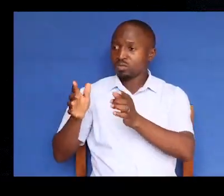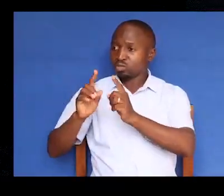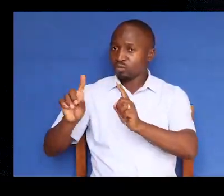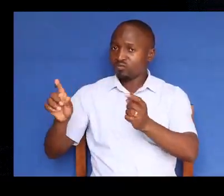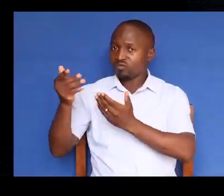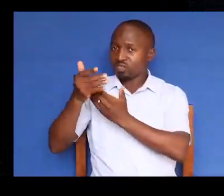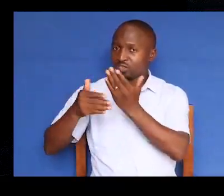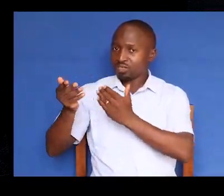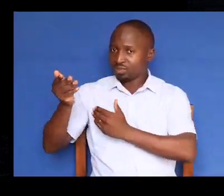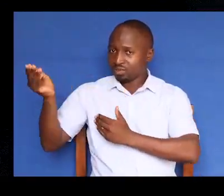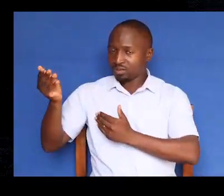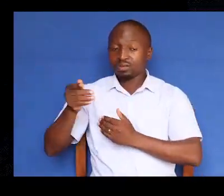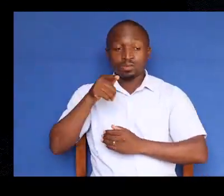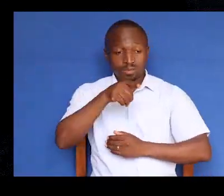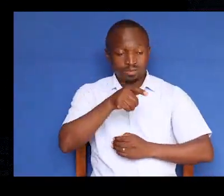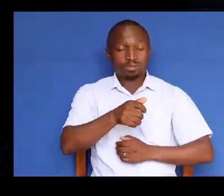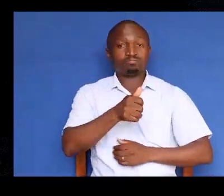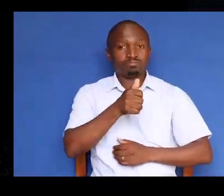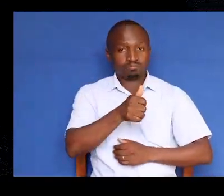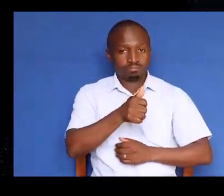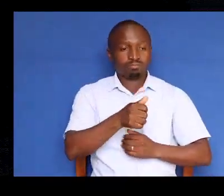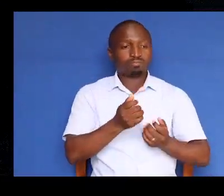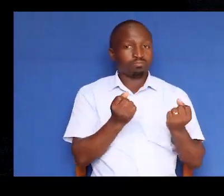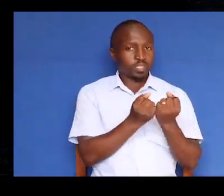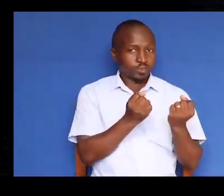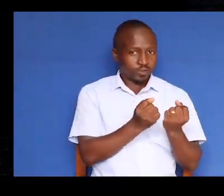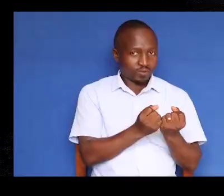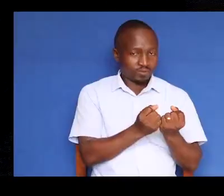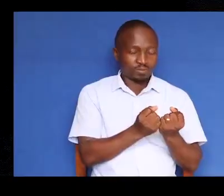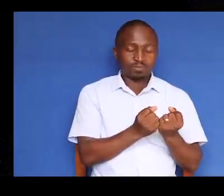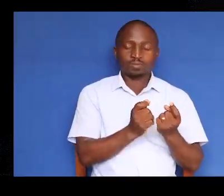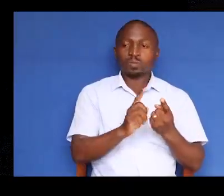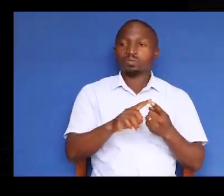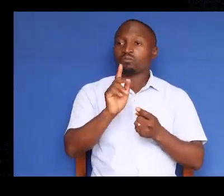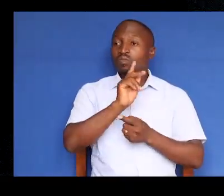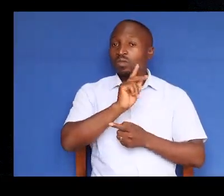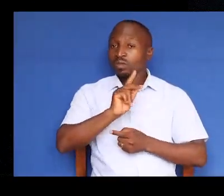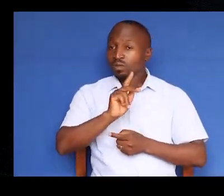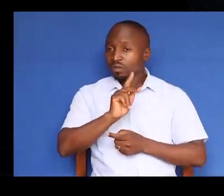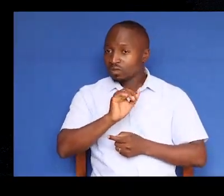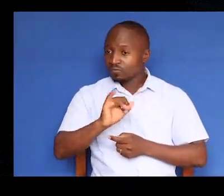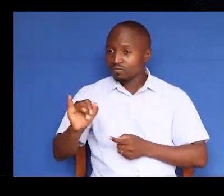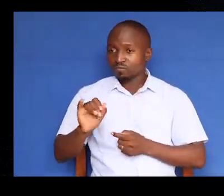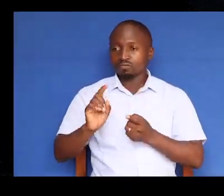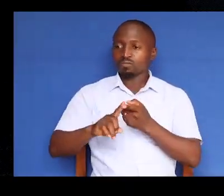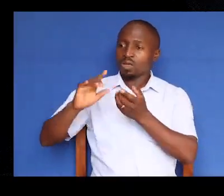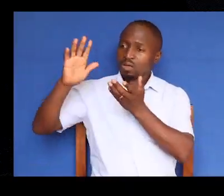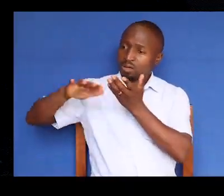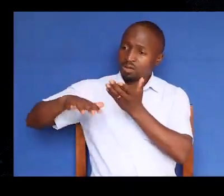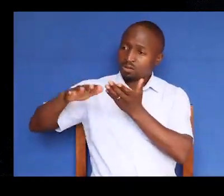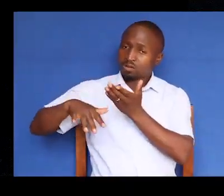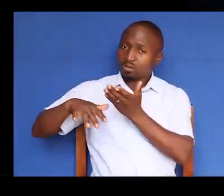country, you must produce. And if you have absolute